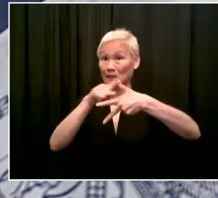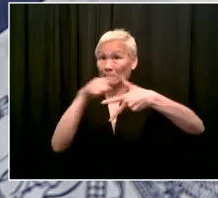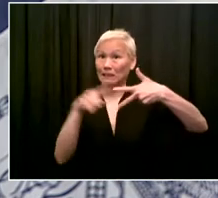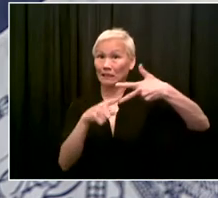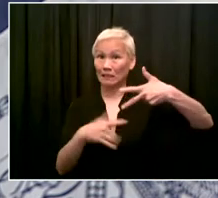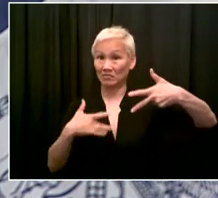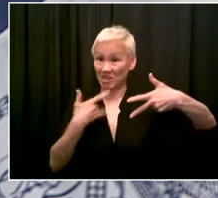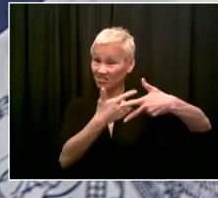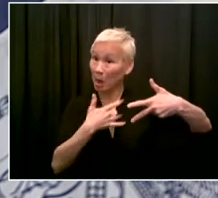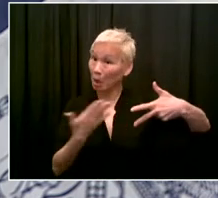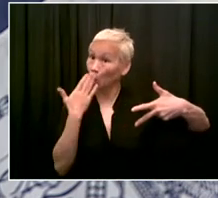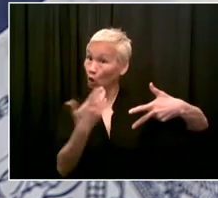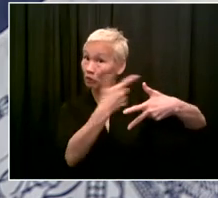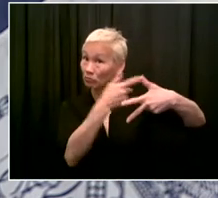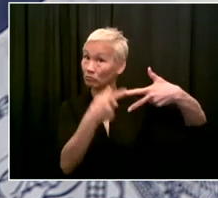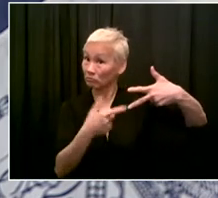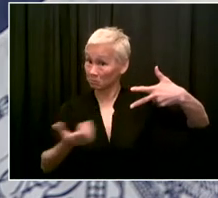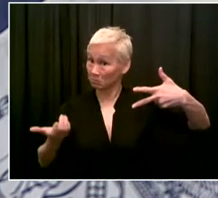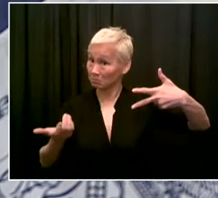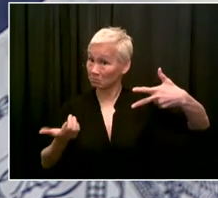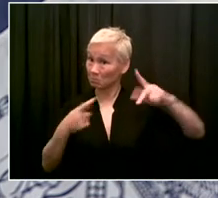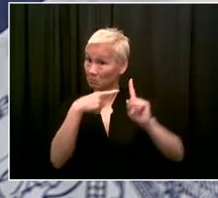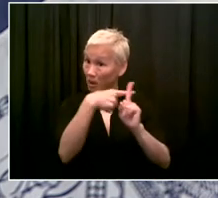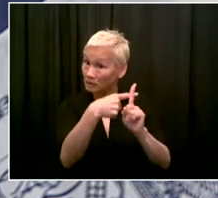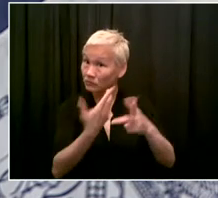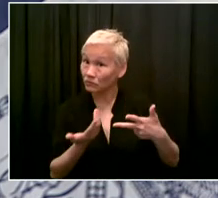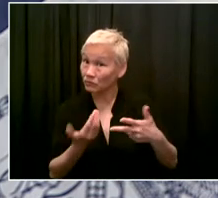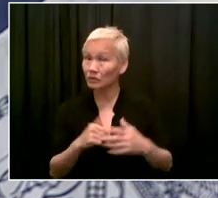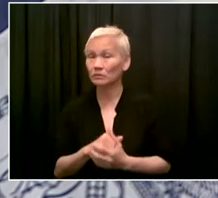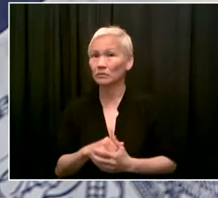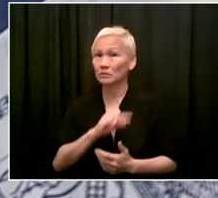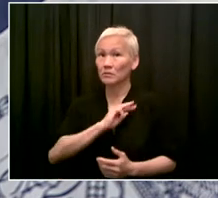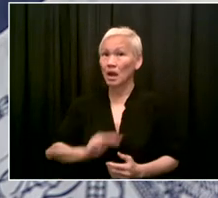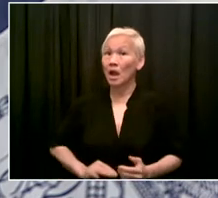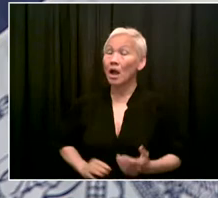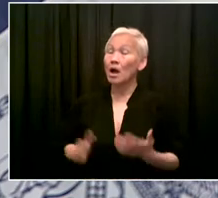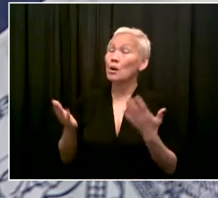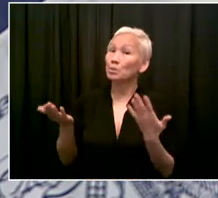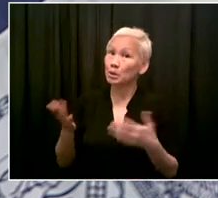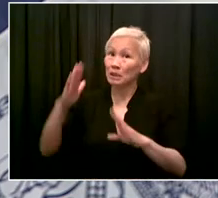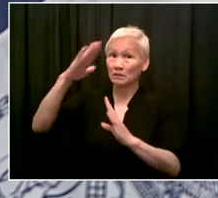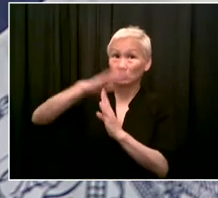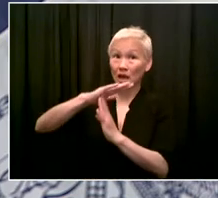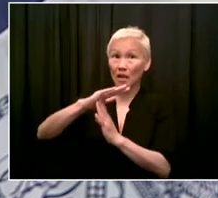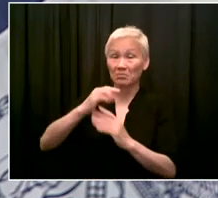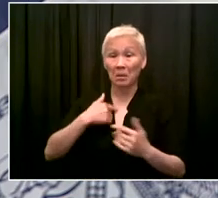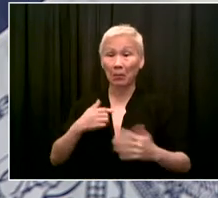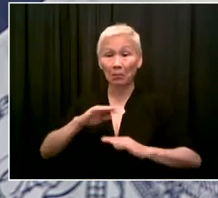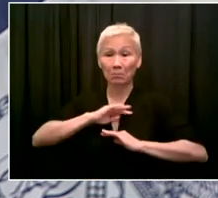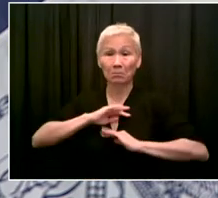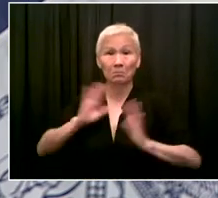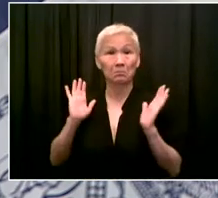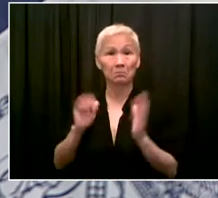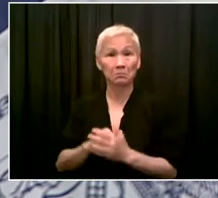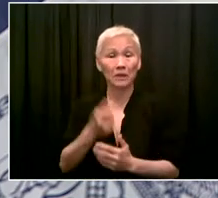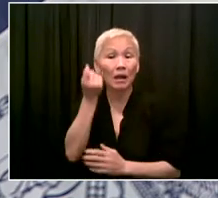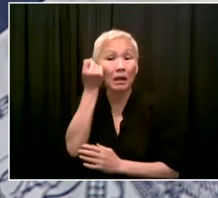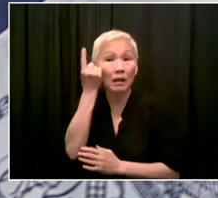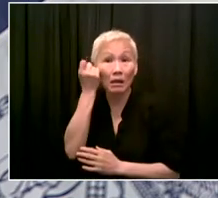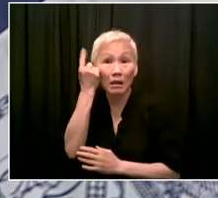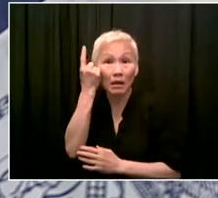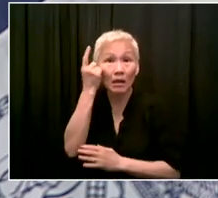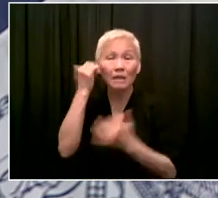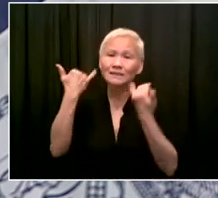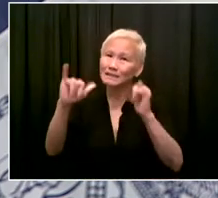I feel satisfied. I mean, I'm not going to go into a lot of detail. I want to respect the fact there's still a lot of process to play out.